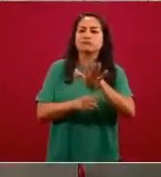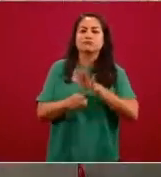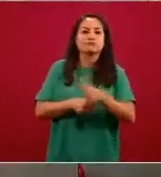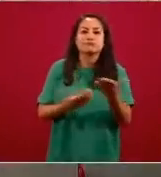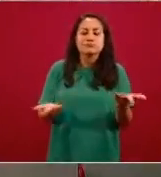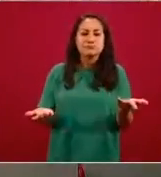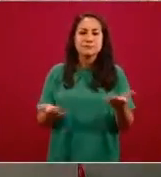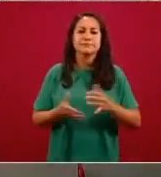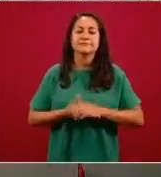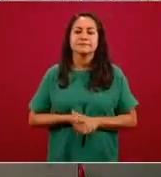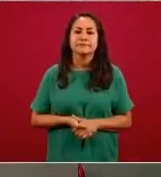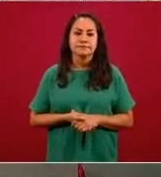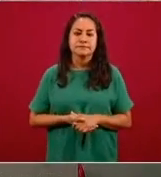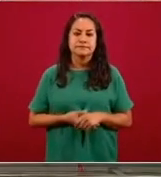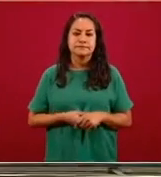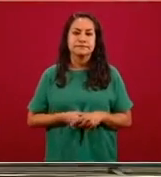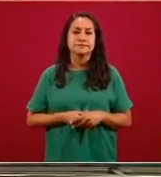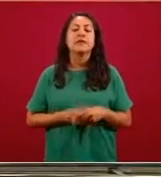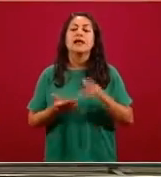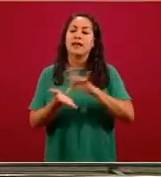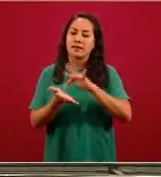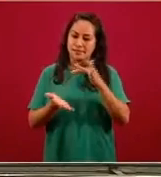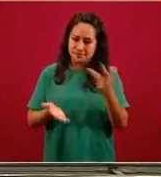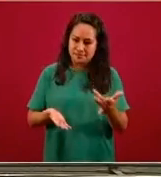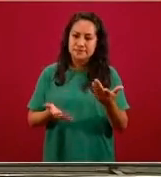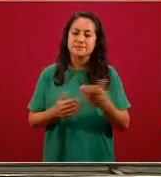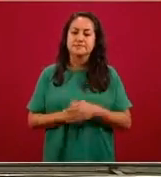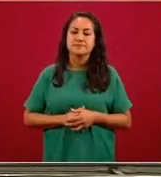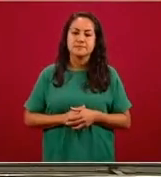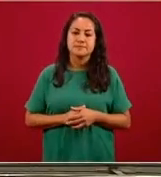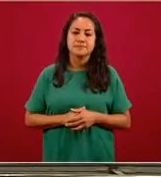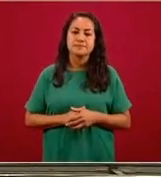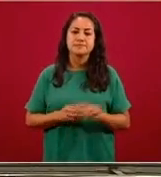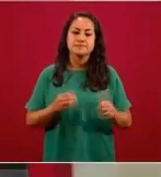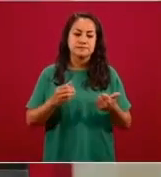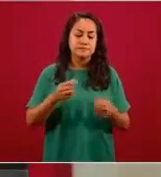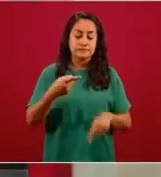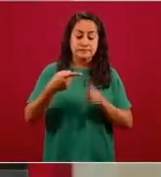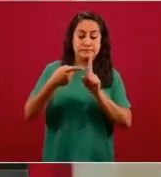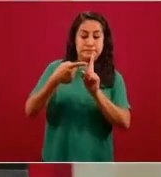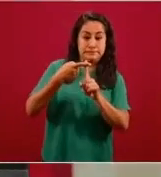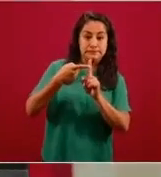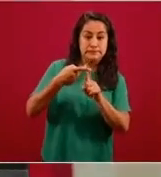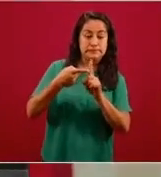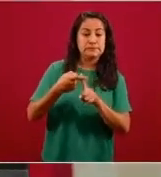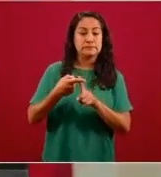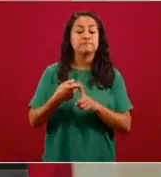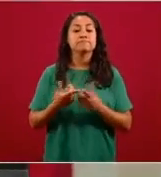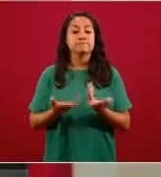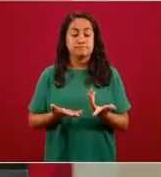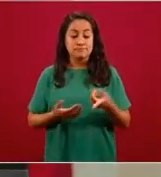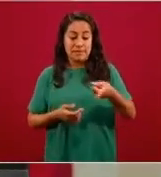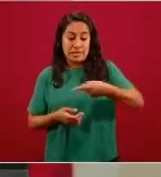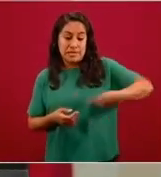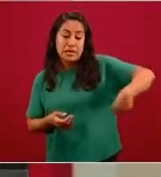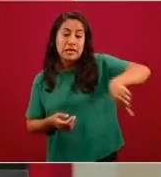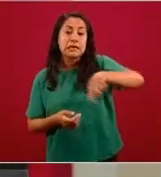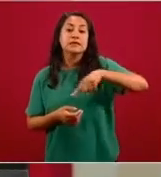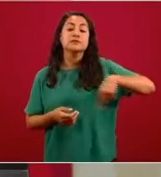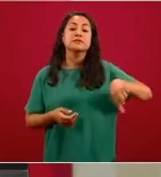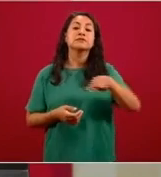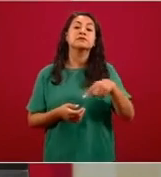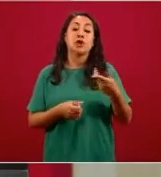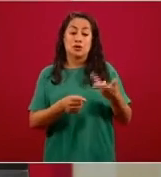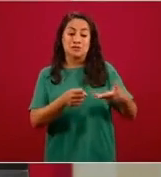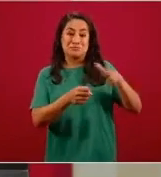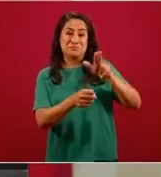them? And all health professionals. Oh, thank you for those questions. About the first one, the agreement